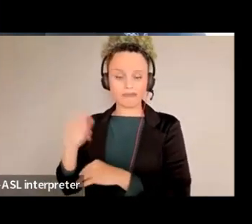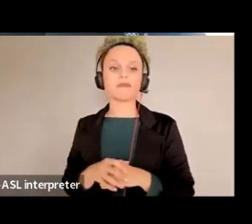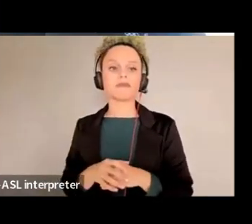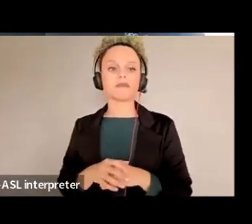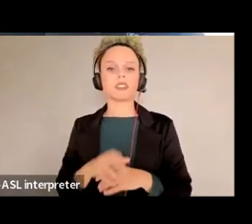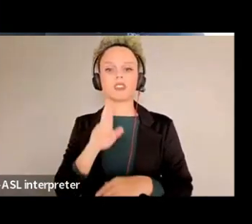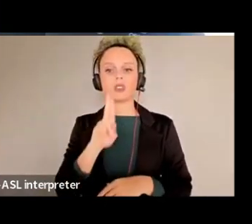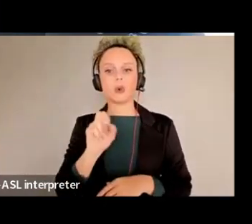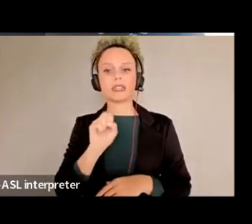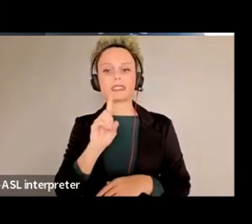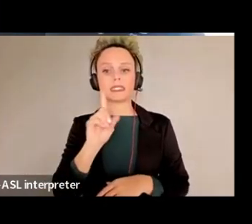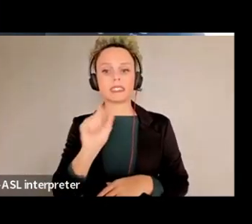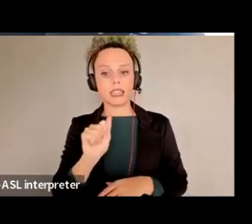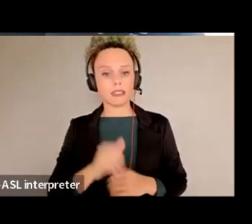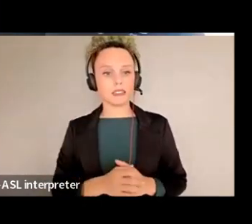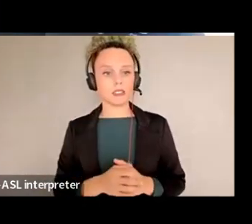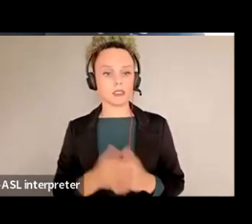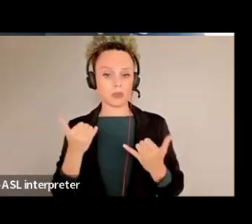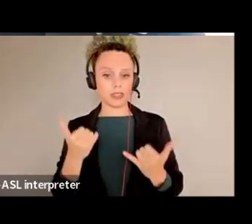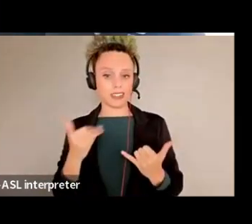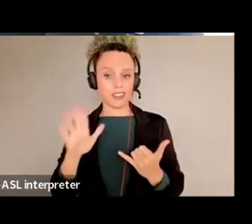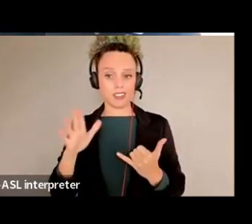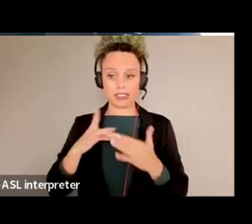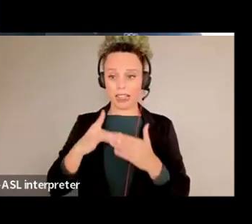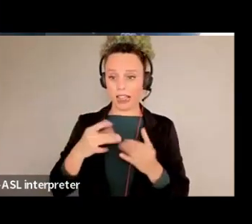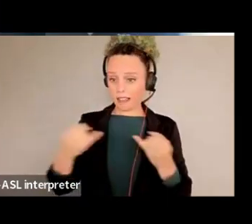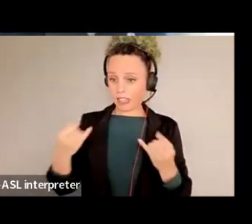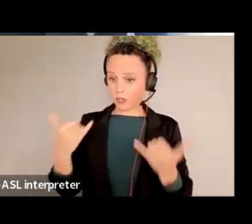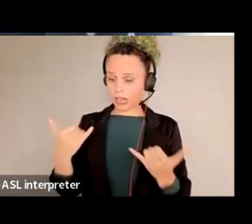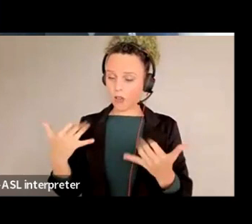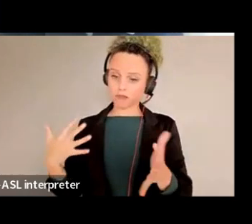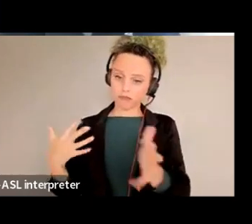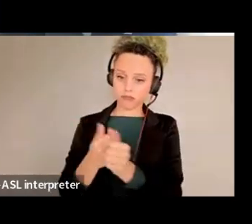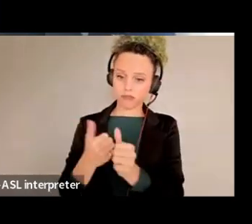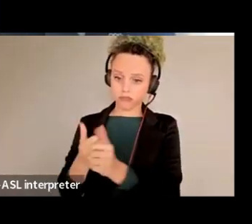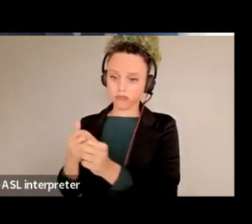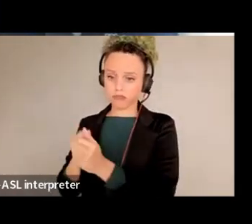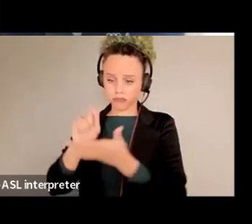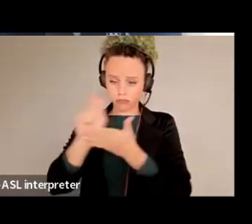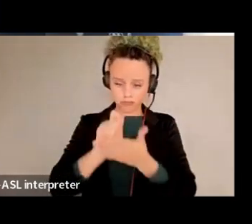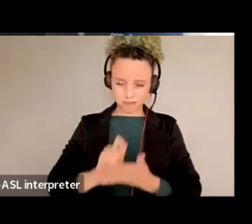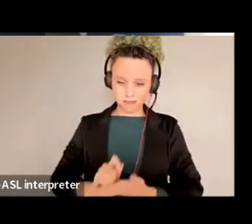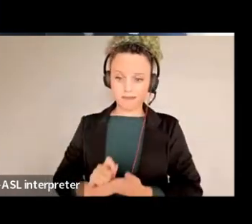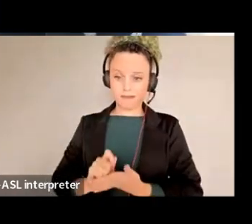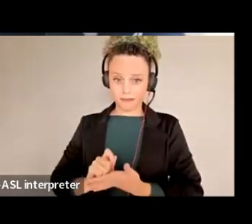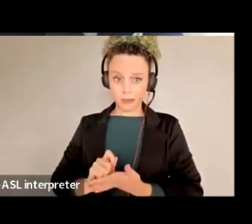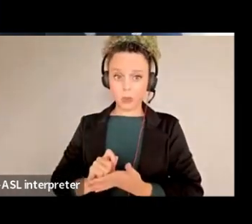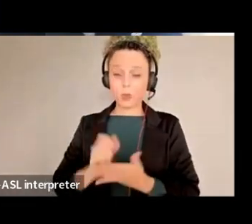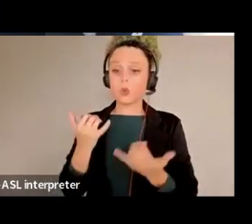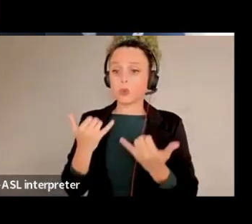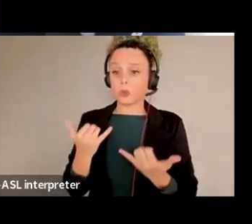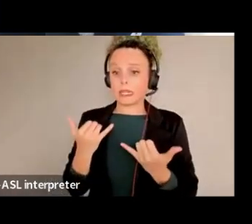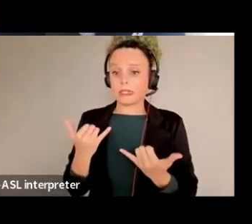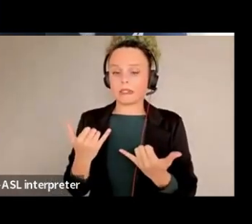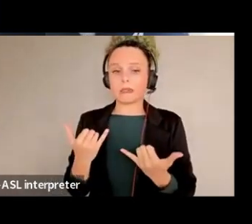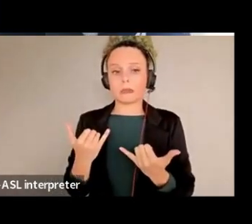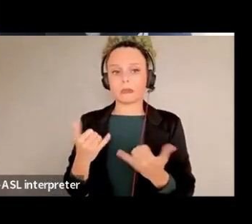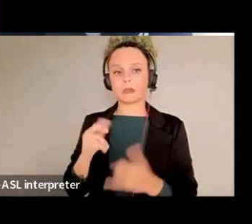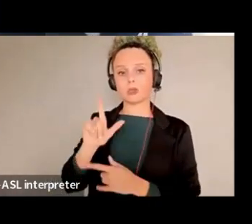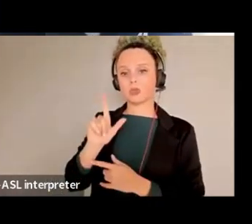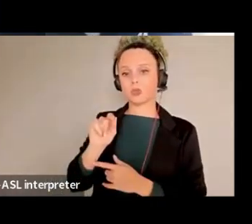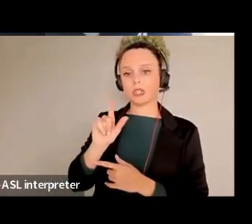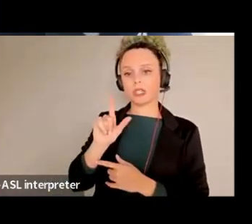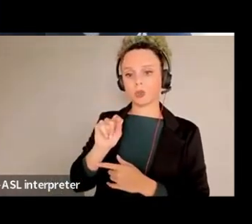So the last thing I want to touch on before I hand it over is that the USDA is currently updating